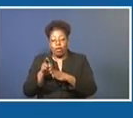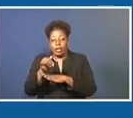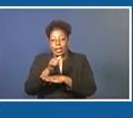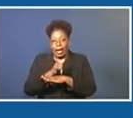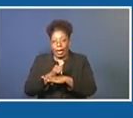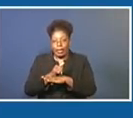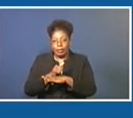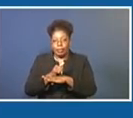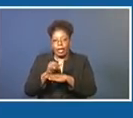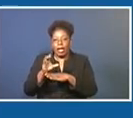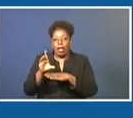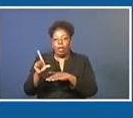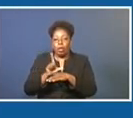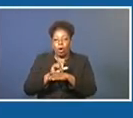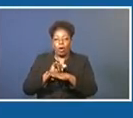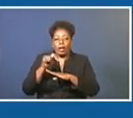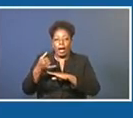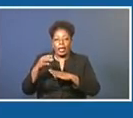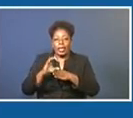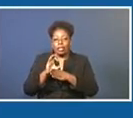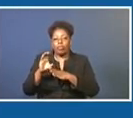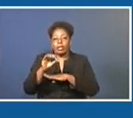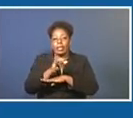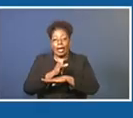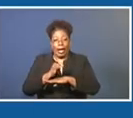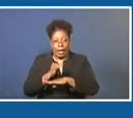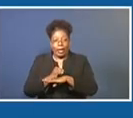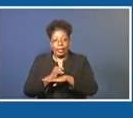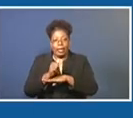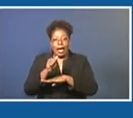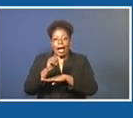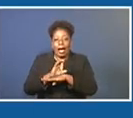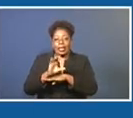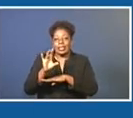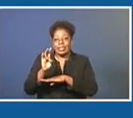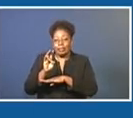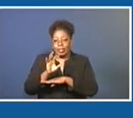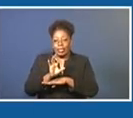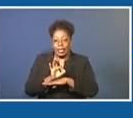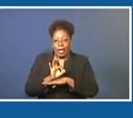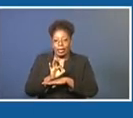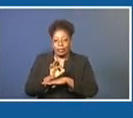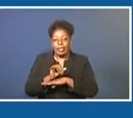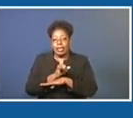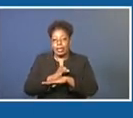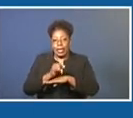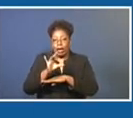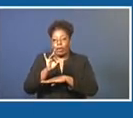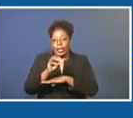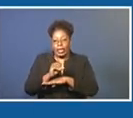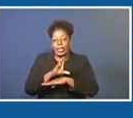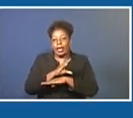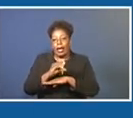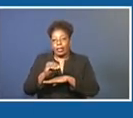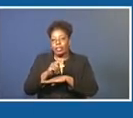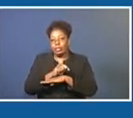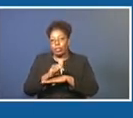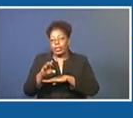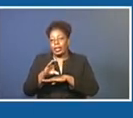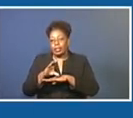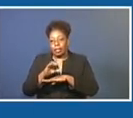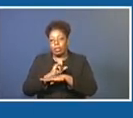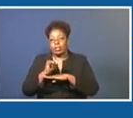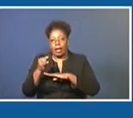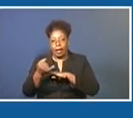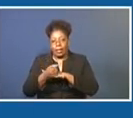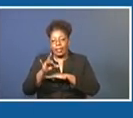Island, Clarence Town, Long Island, and Crooked Island. Betsy Bay, 79. Ackland, 79. Matthewtown, Inagua, 80 degrees. And the Turks and Caicos